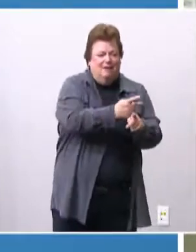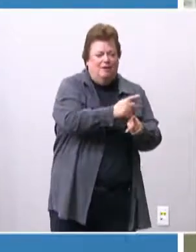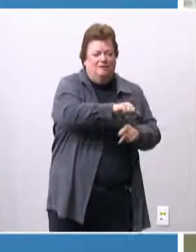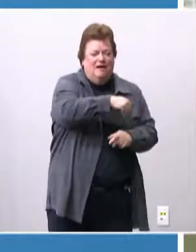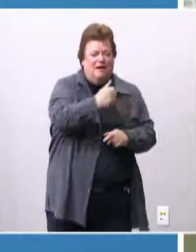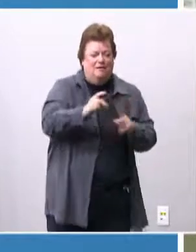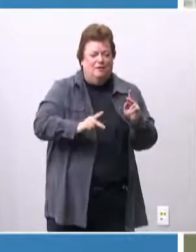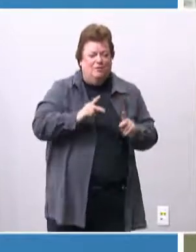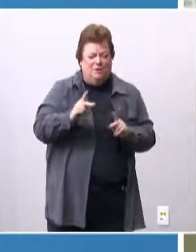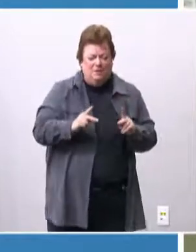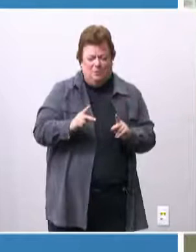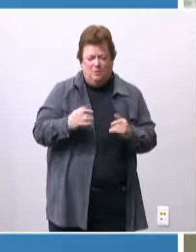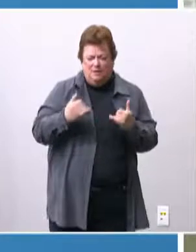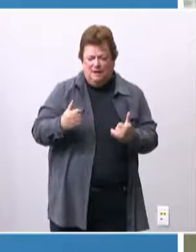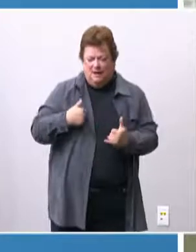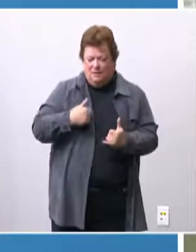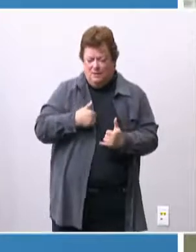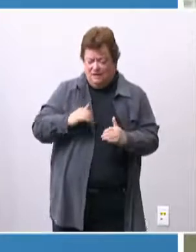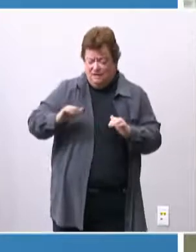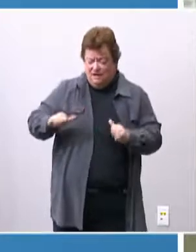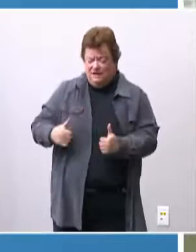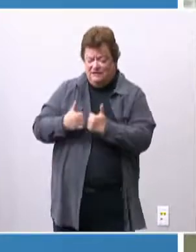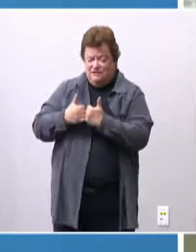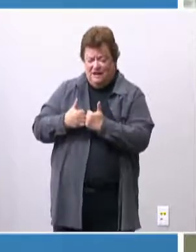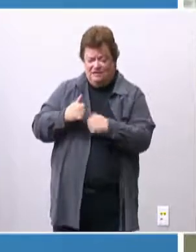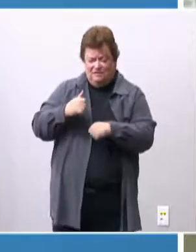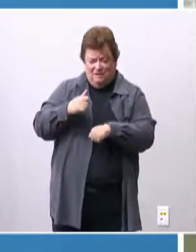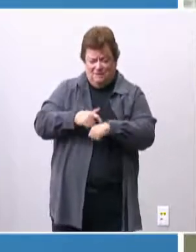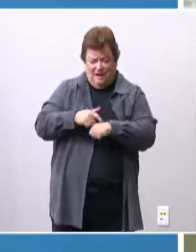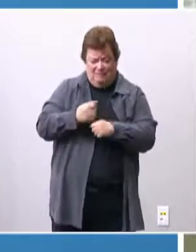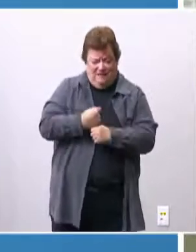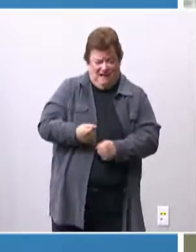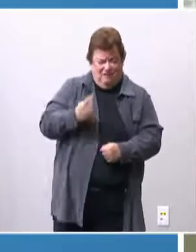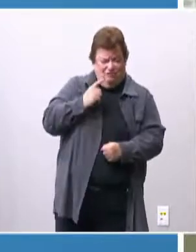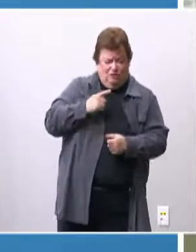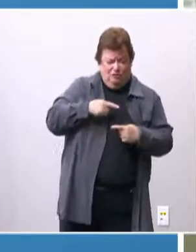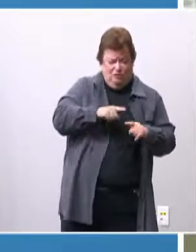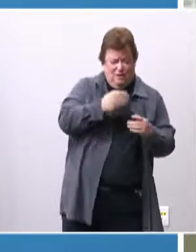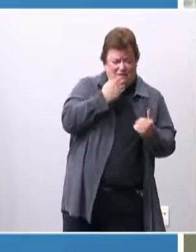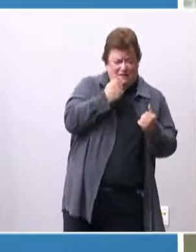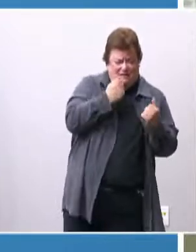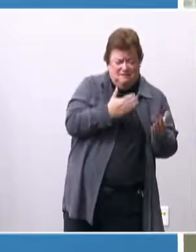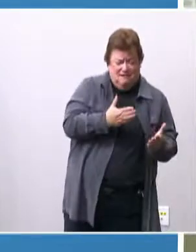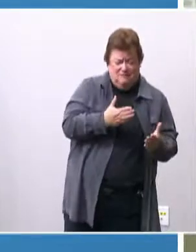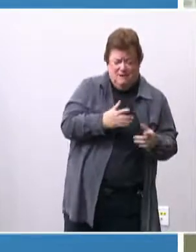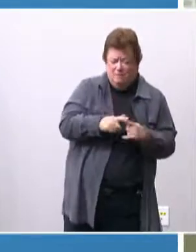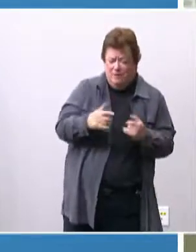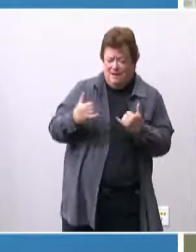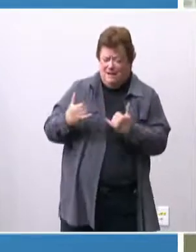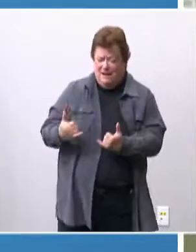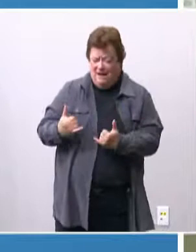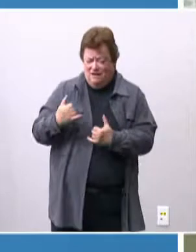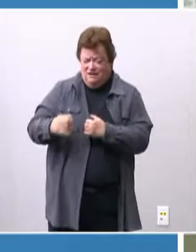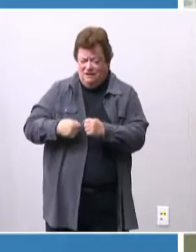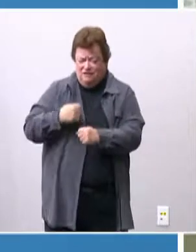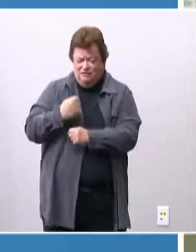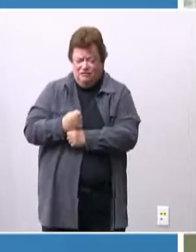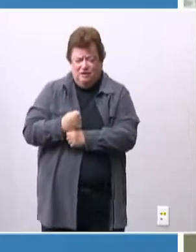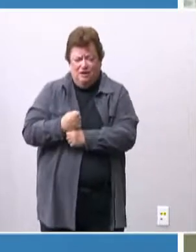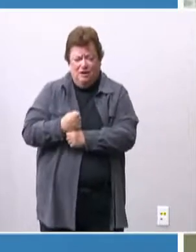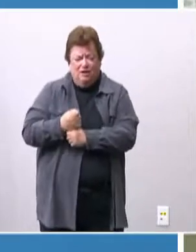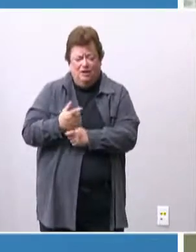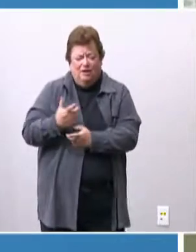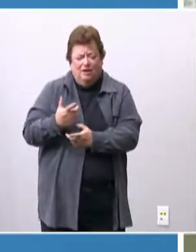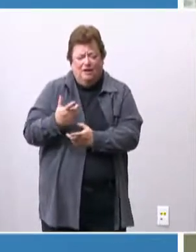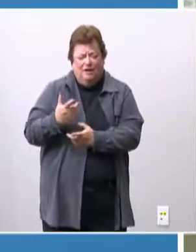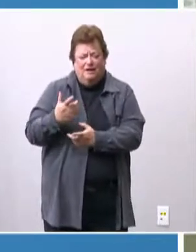a challenging time going into Thanksgiving last year, but there was a lot of people doing things that kind of limited some of the other things